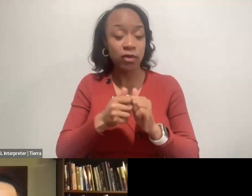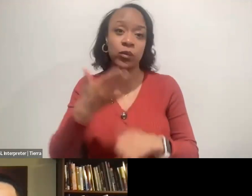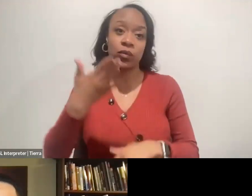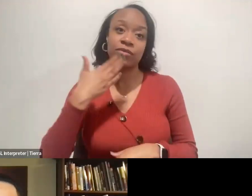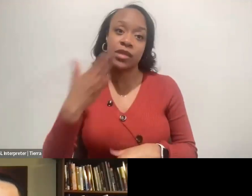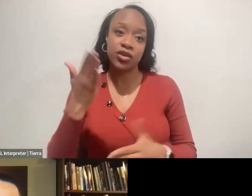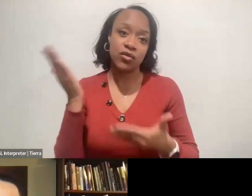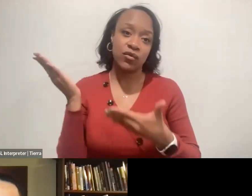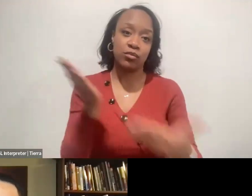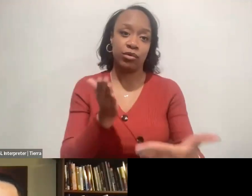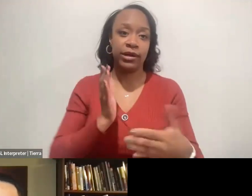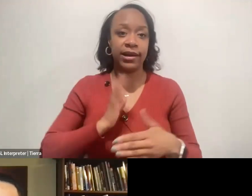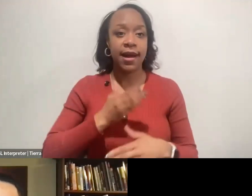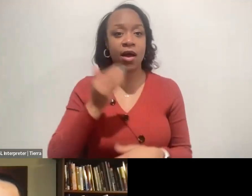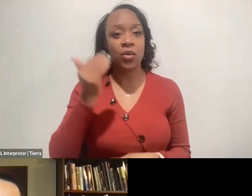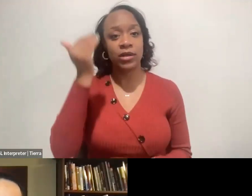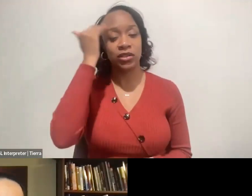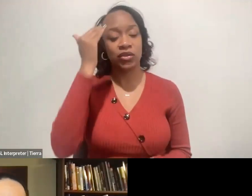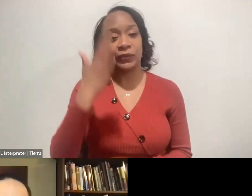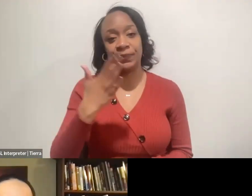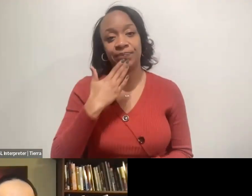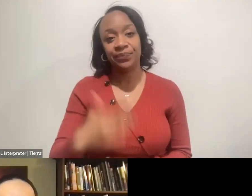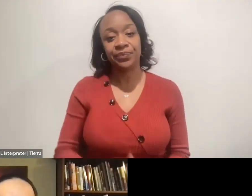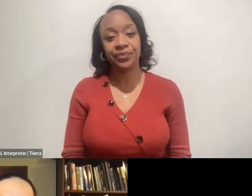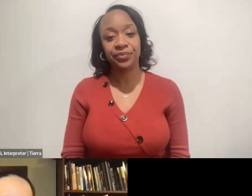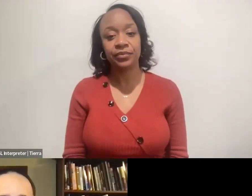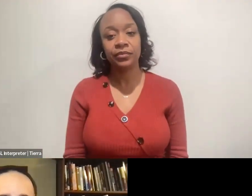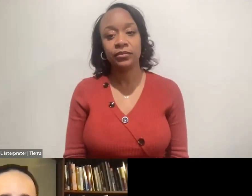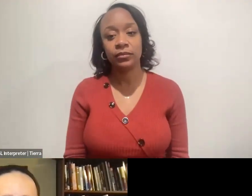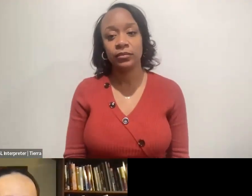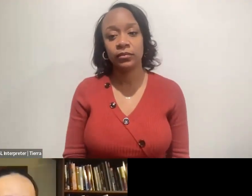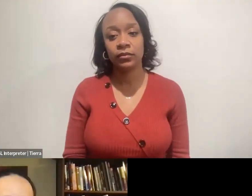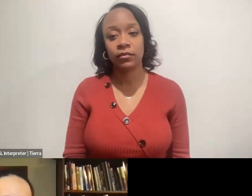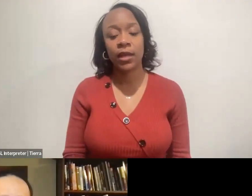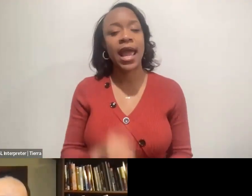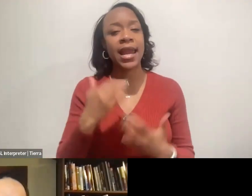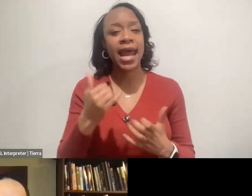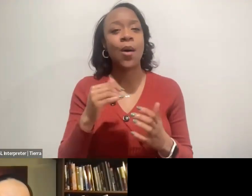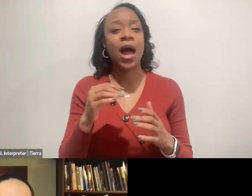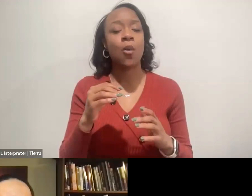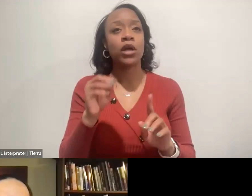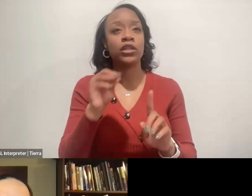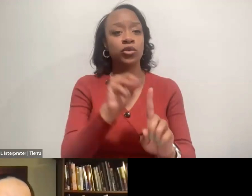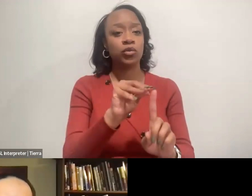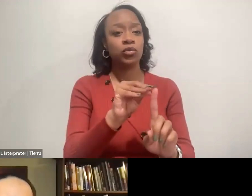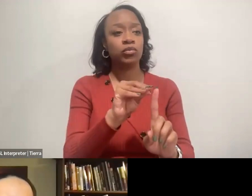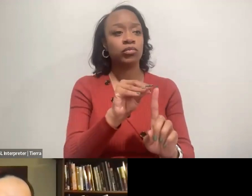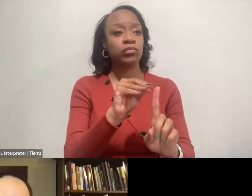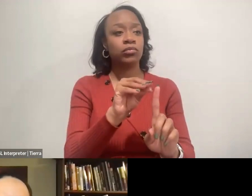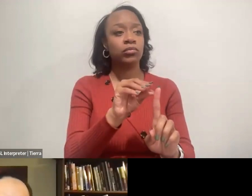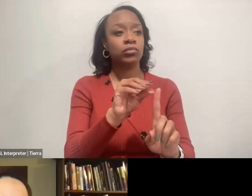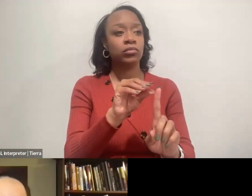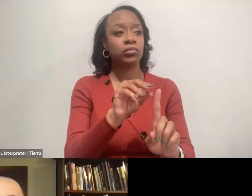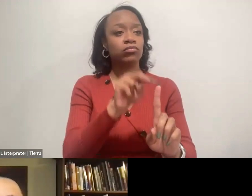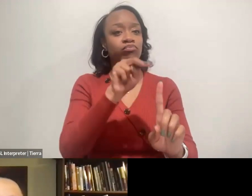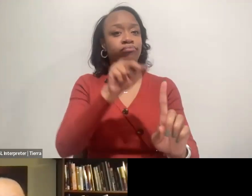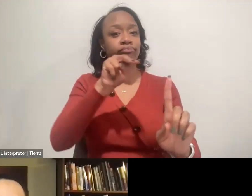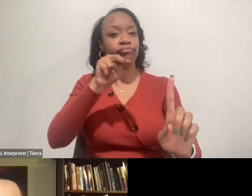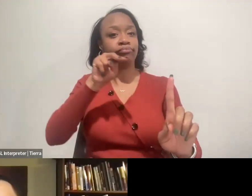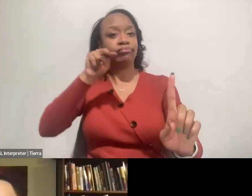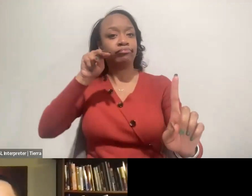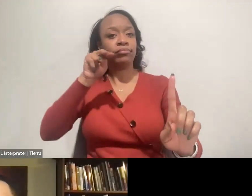attention. Uh, and I wanted to expand the lens a little bit because you quote the brilliant writer